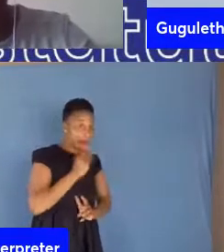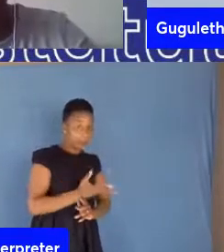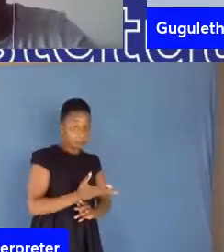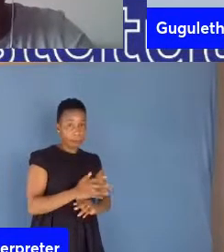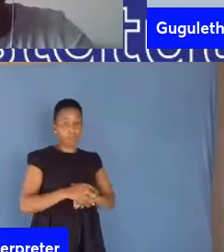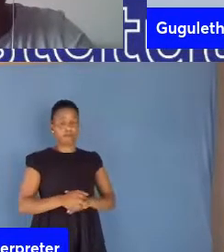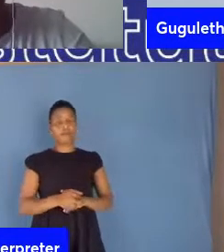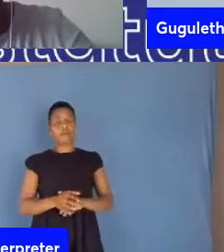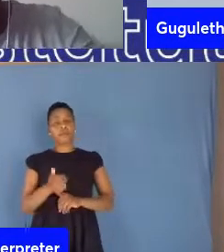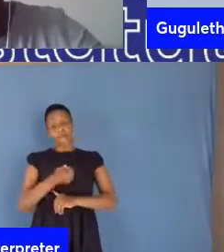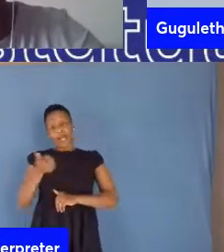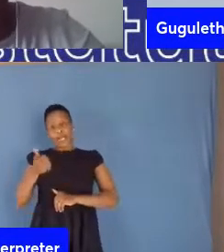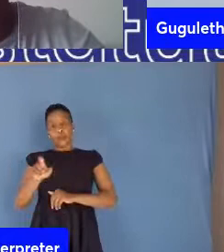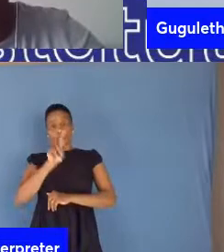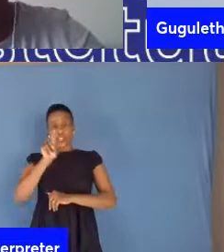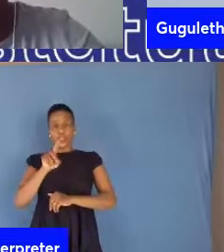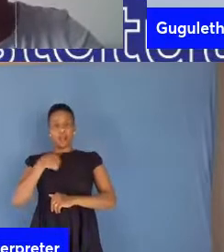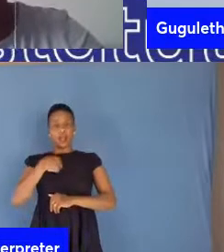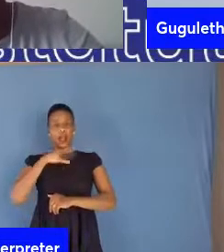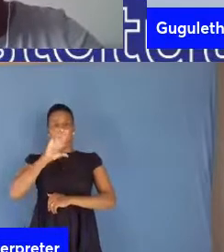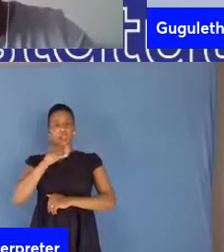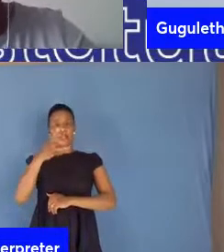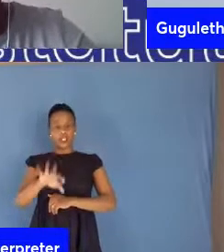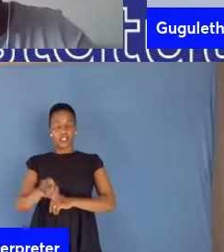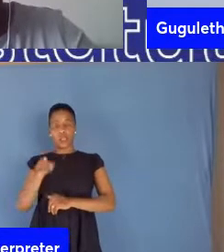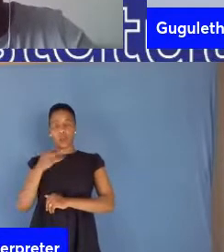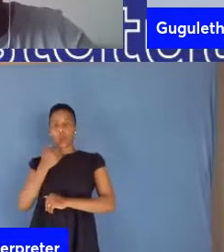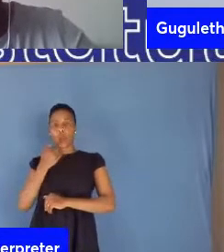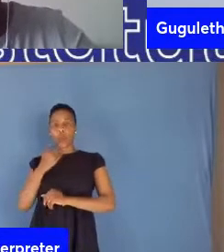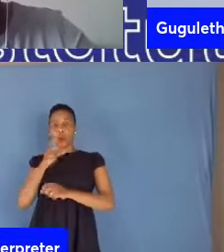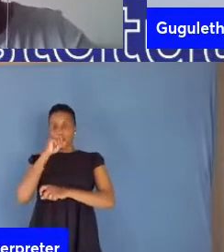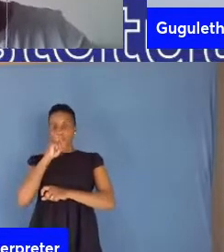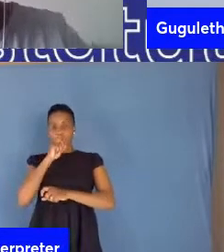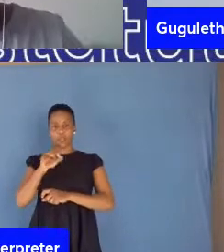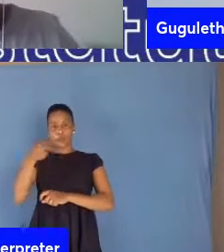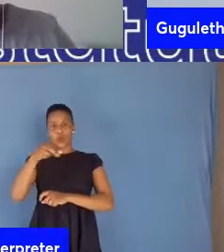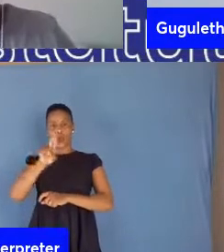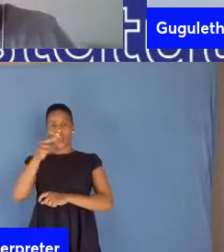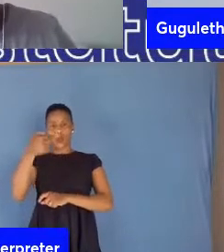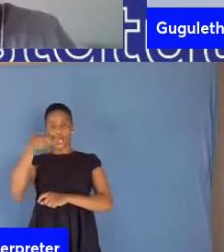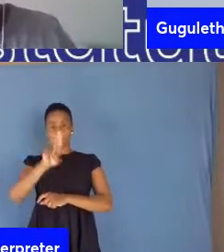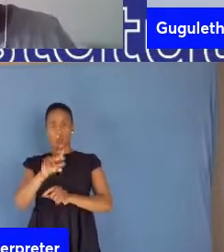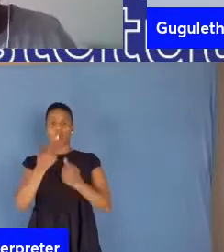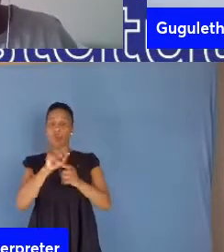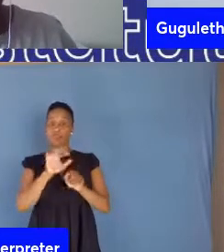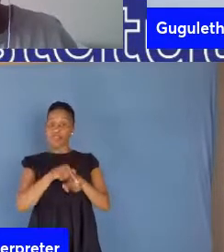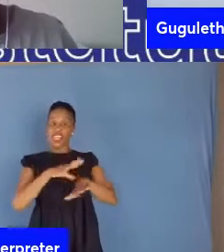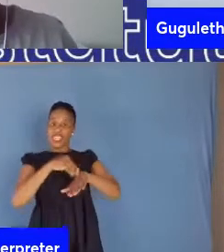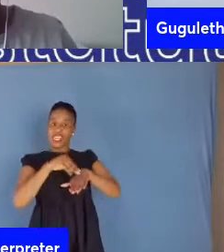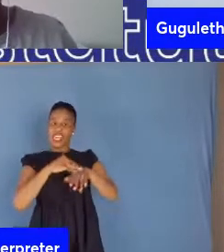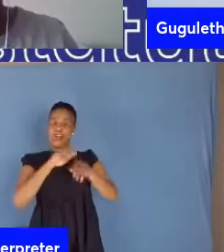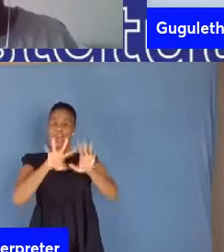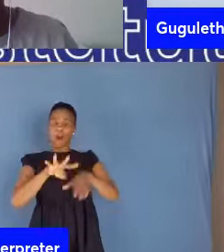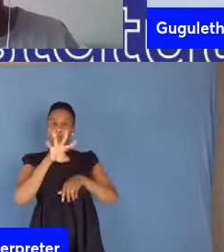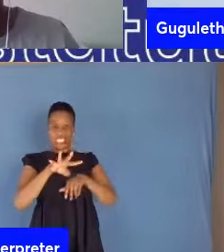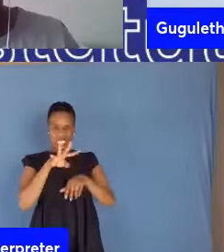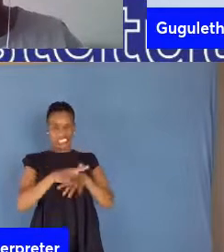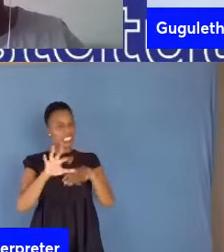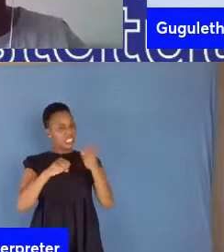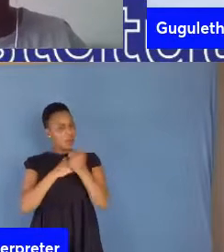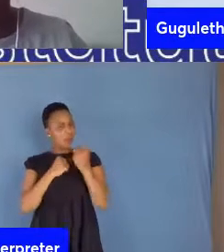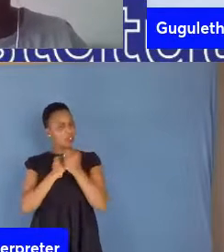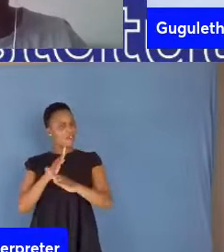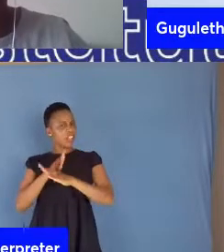question I asked Gugu earlier of the 14-year-old, are there any supportive interventions that are